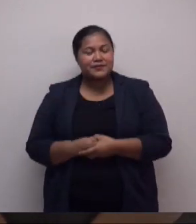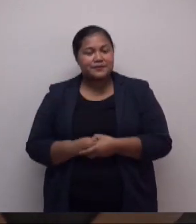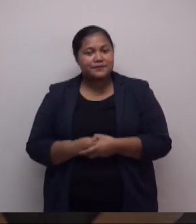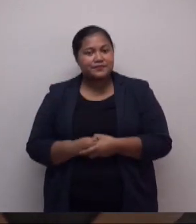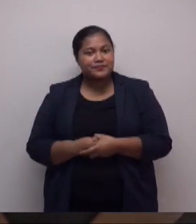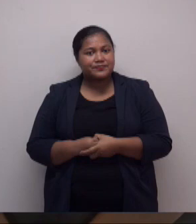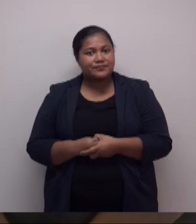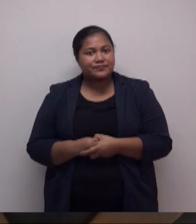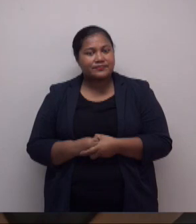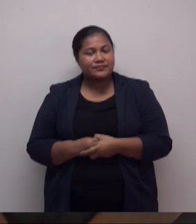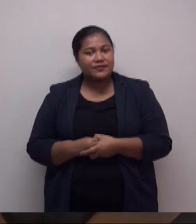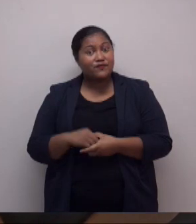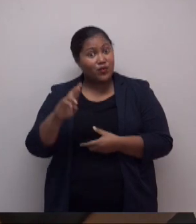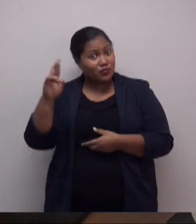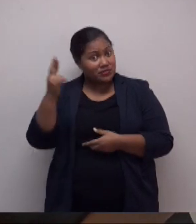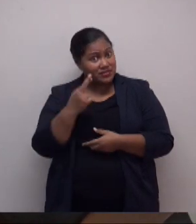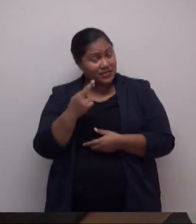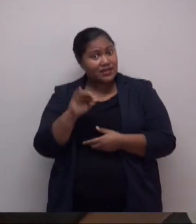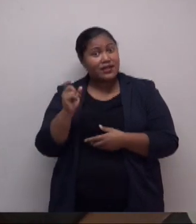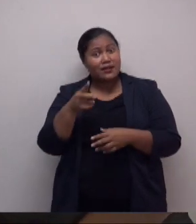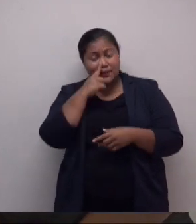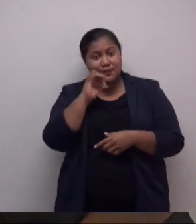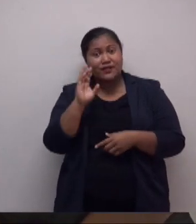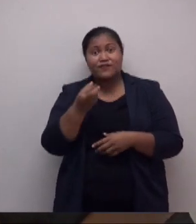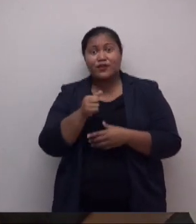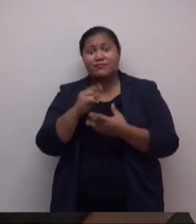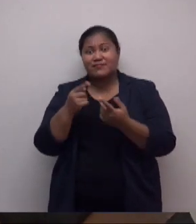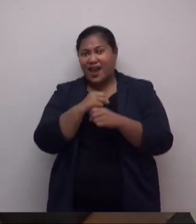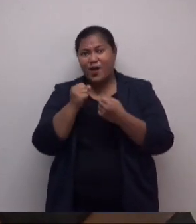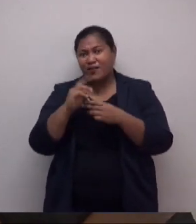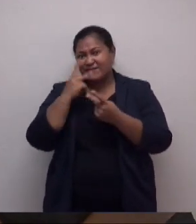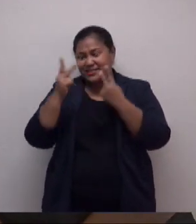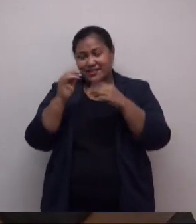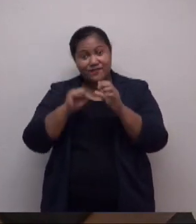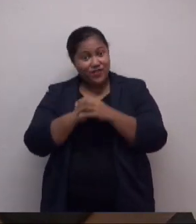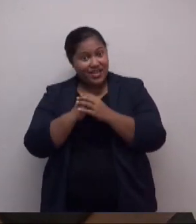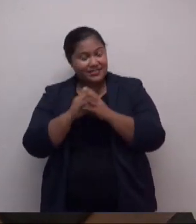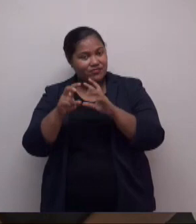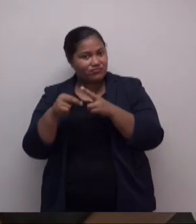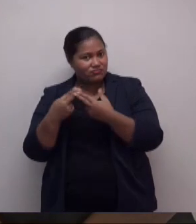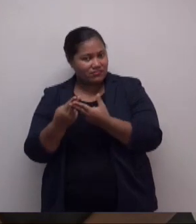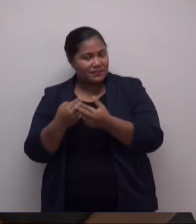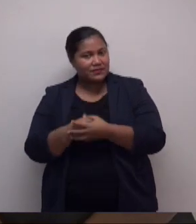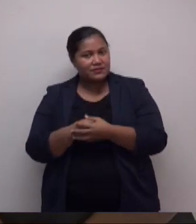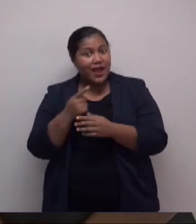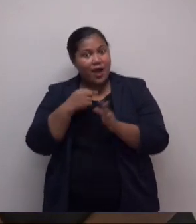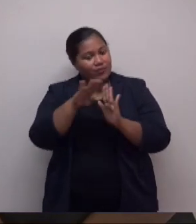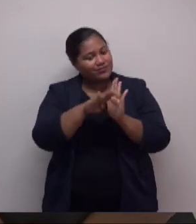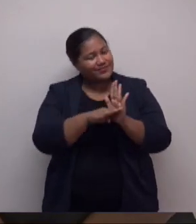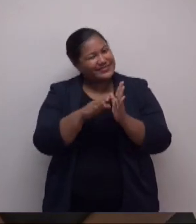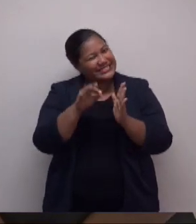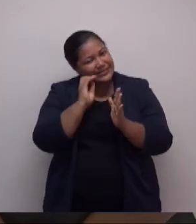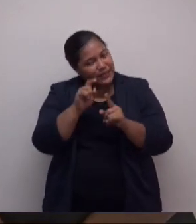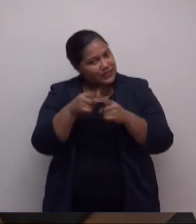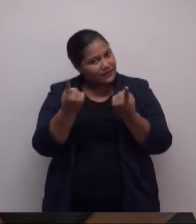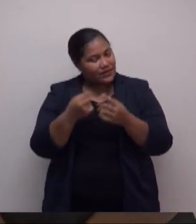For returning residents from travel partner countries or those visiting friends and relatives, our protocols are a bit different.